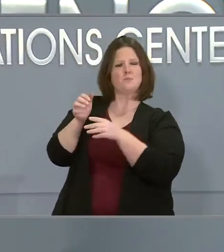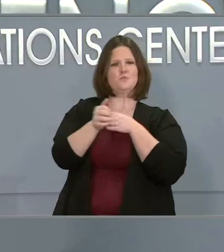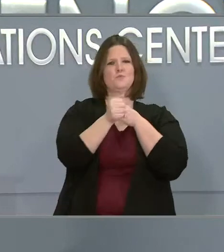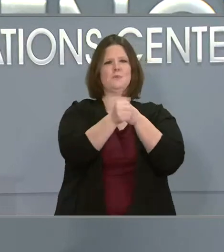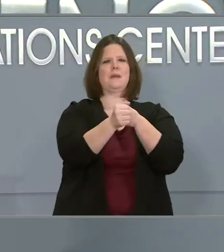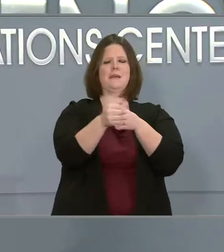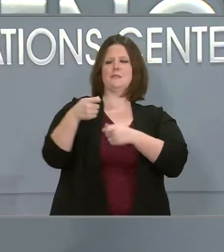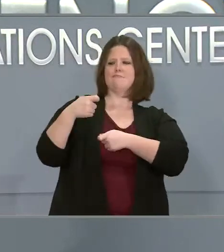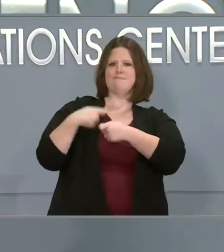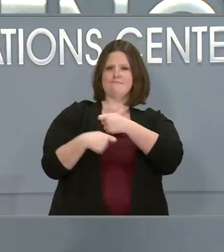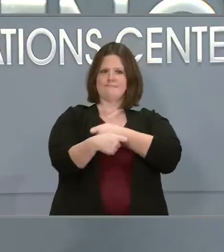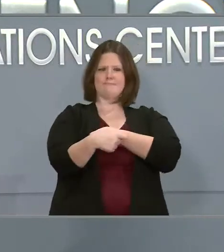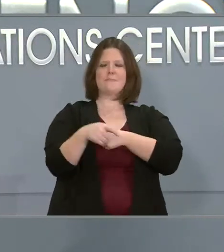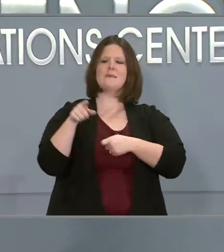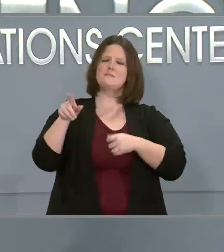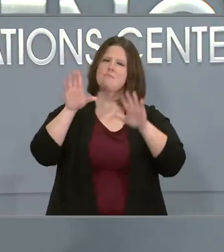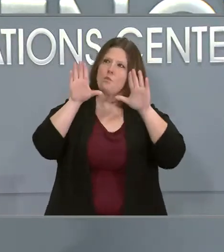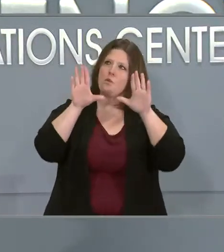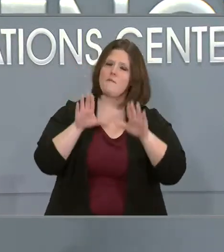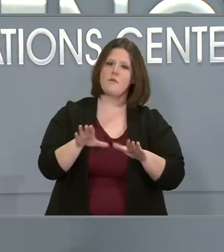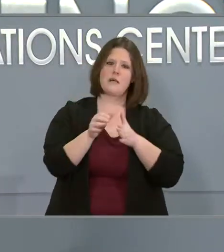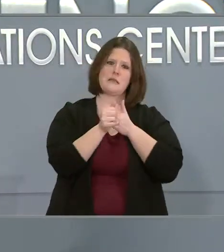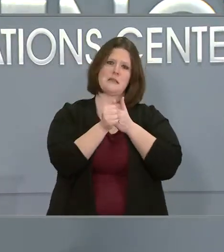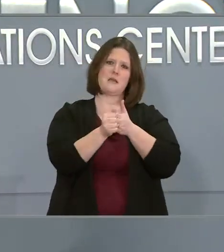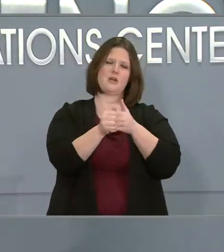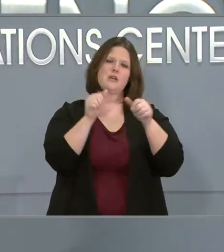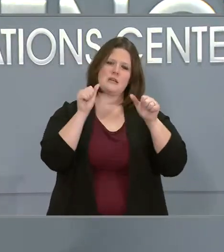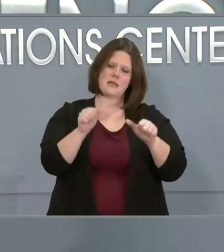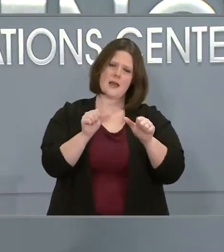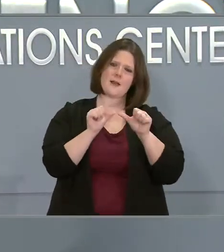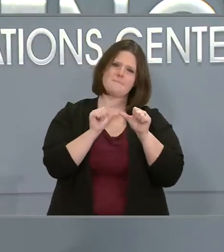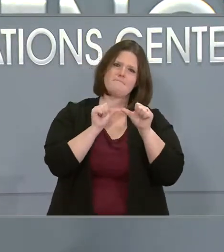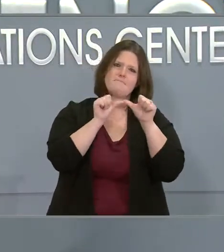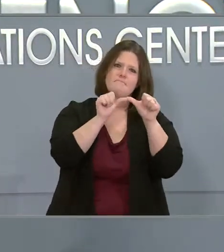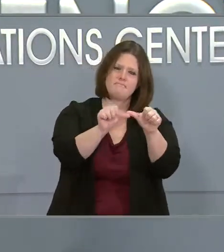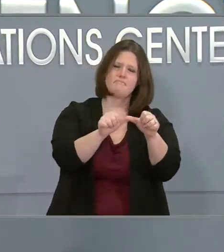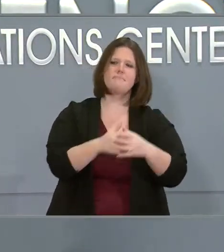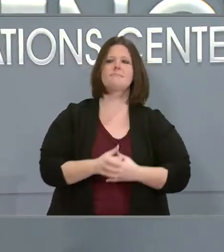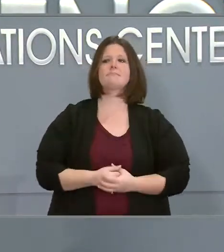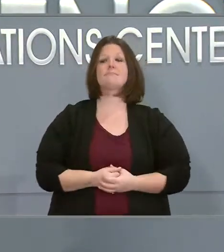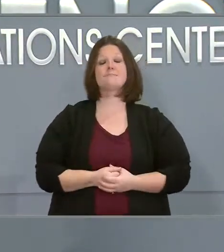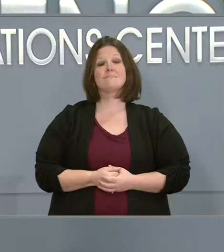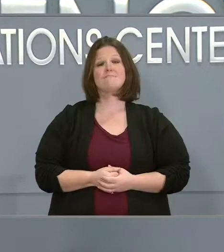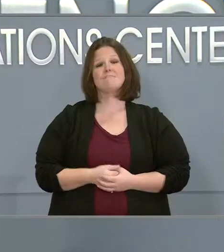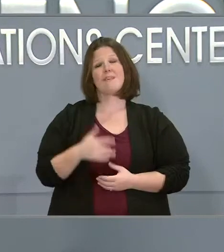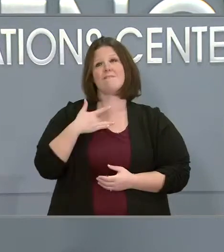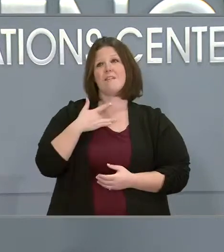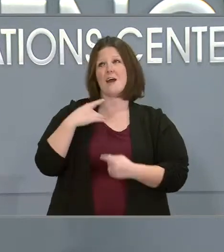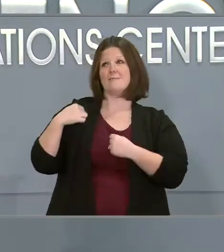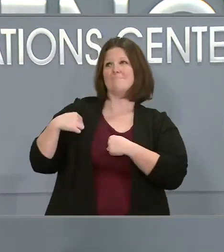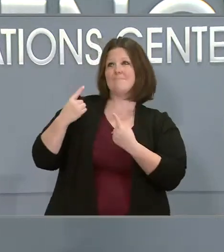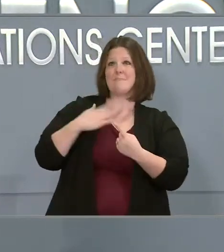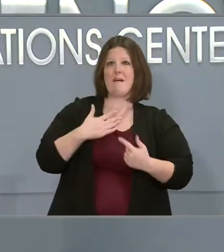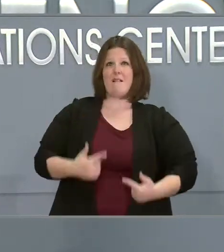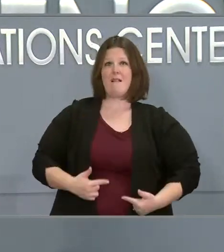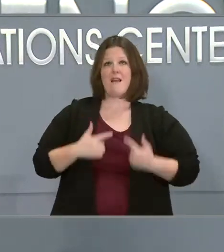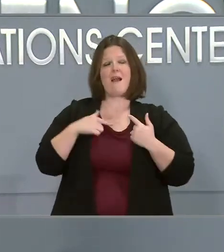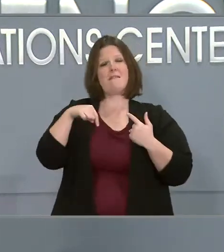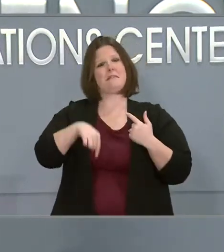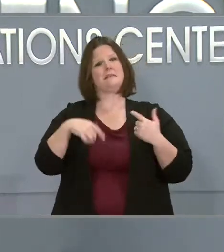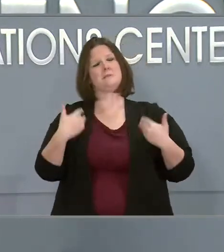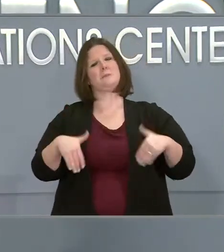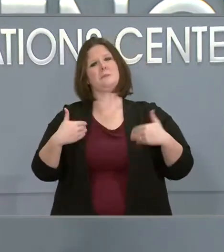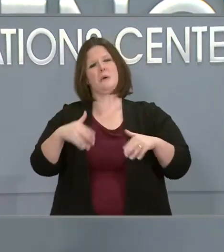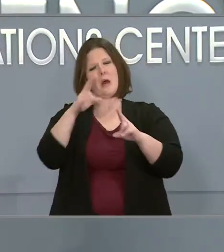to take the baton to run the next leg of this race. It has been an honor of a lifetime to serve this state